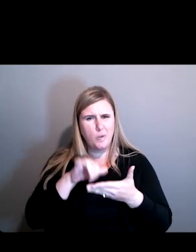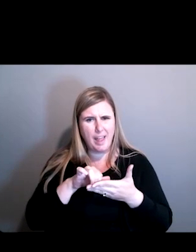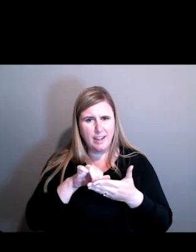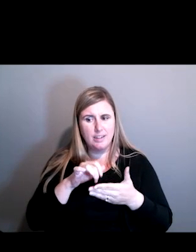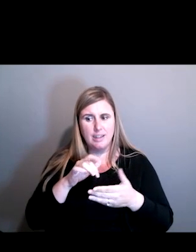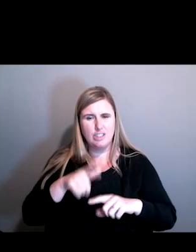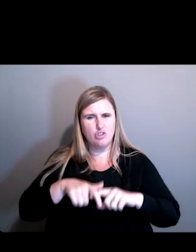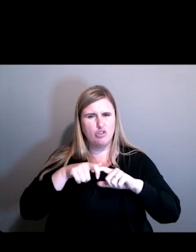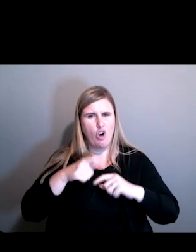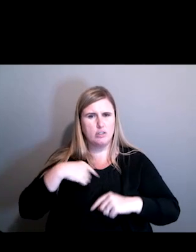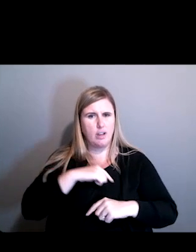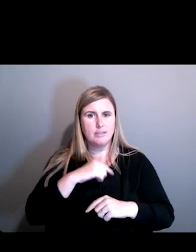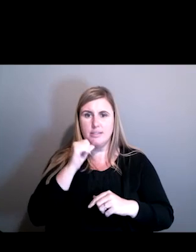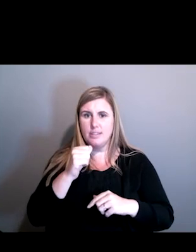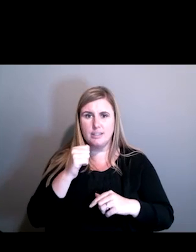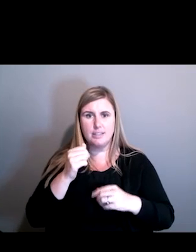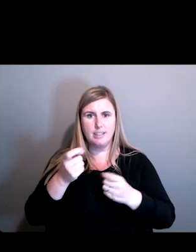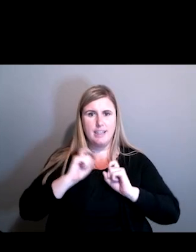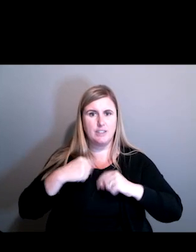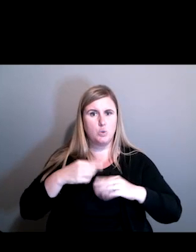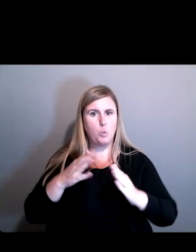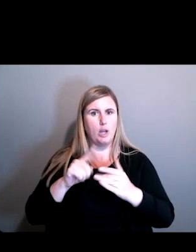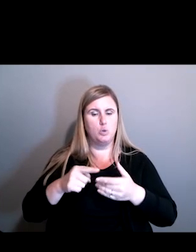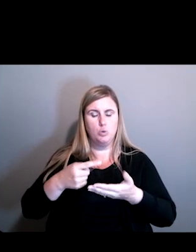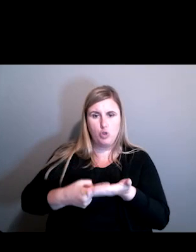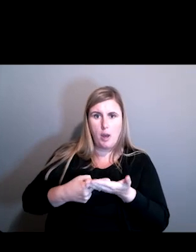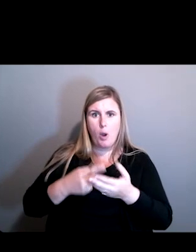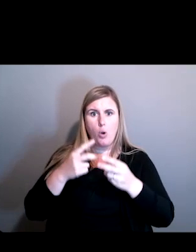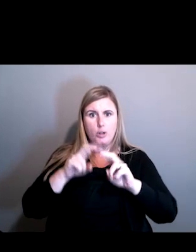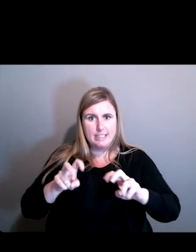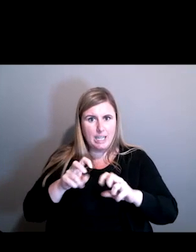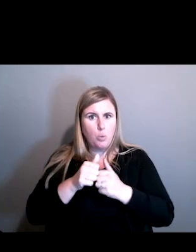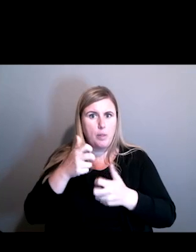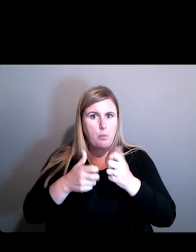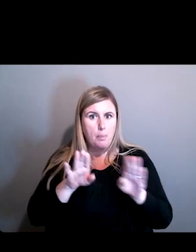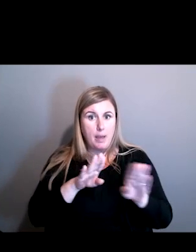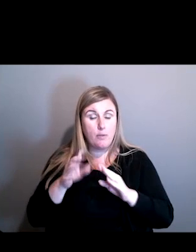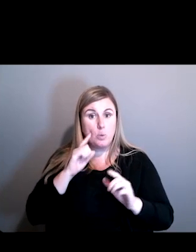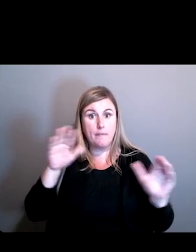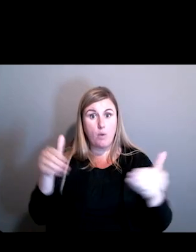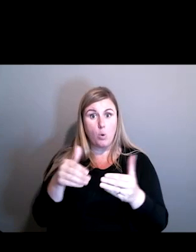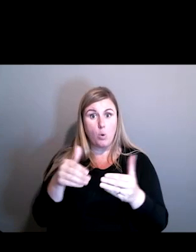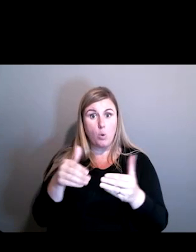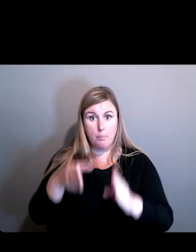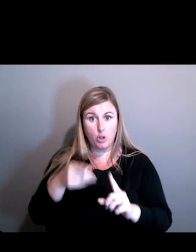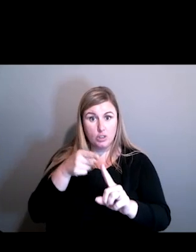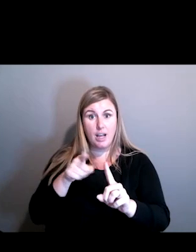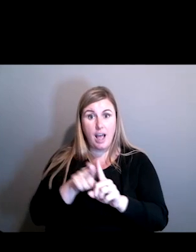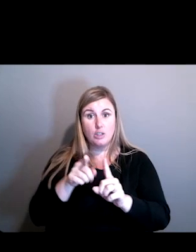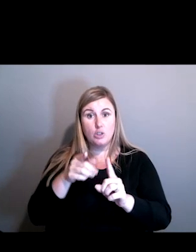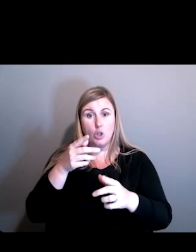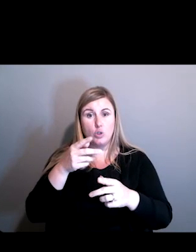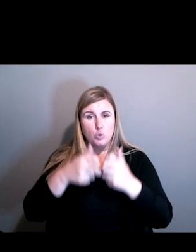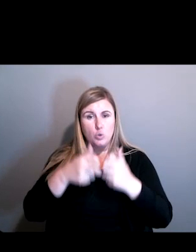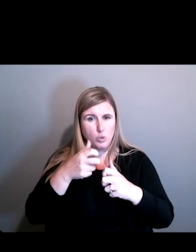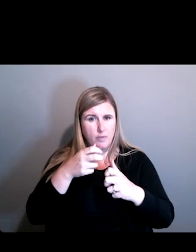It just stalls us. It doesn't give us a way to talk about or deal with the problem behavior. So if we focus on the person as the source of problem behavior,